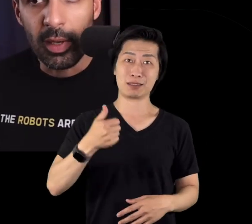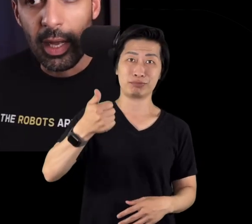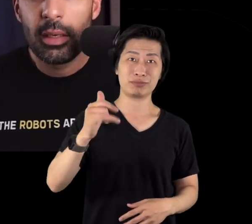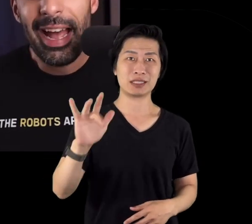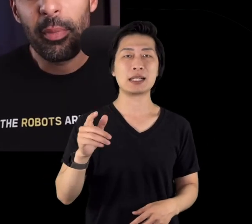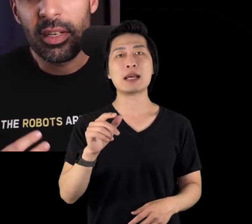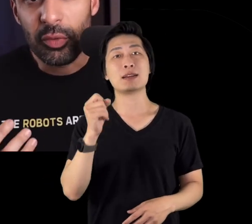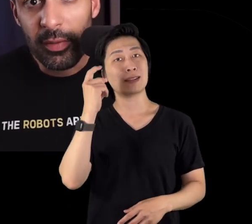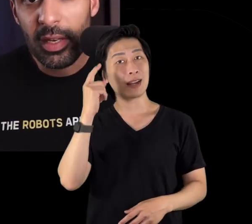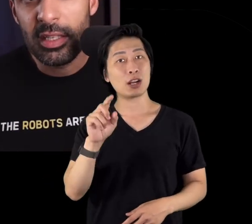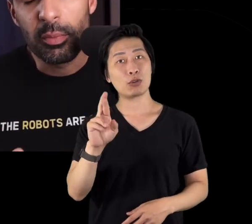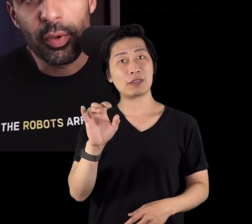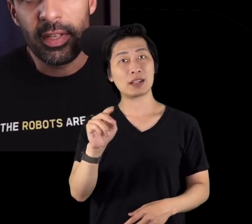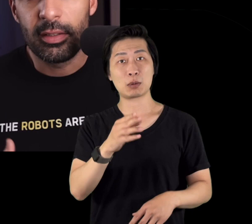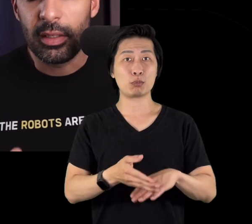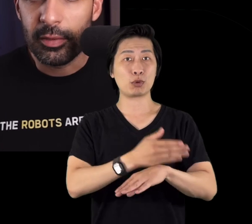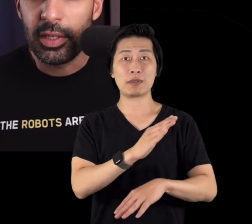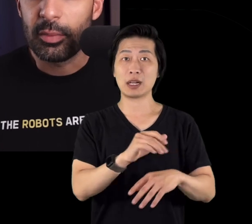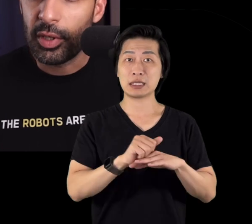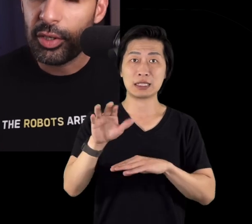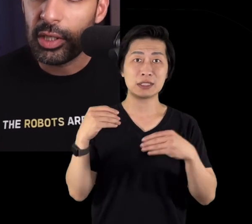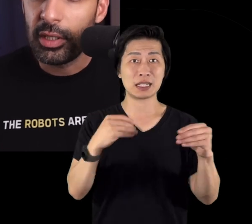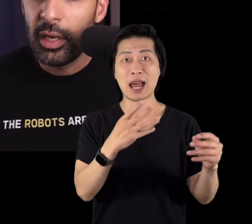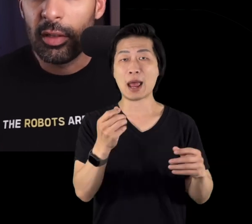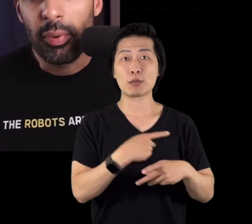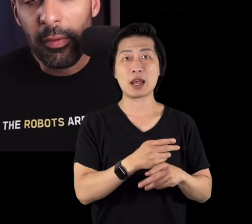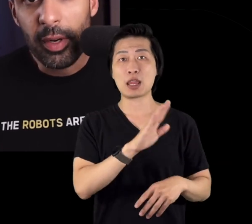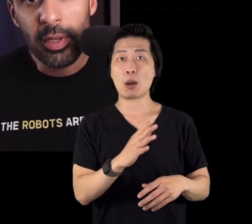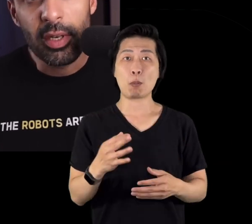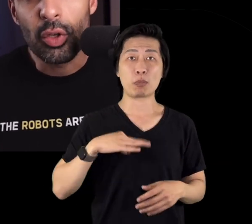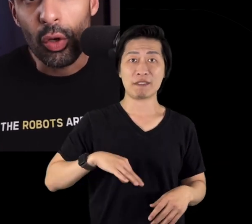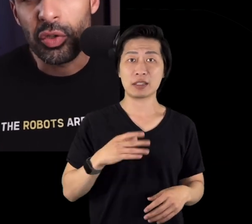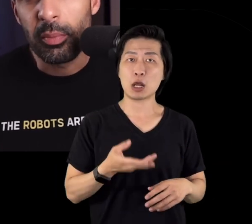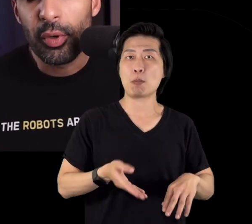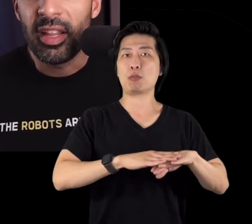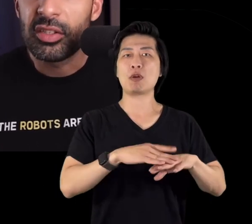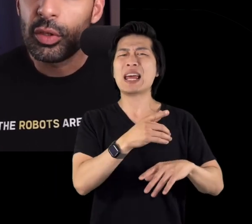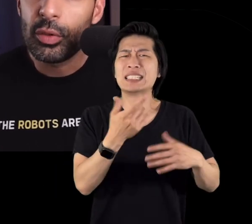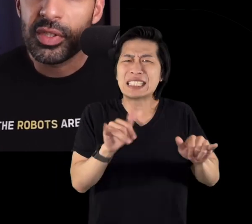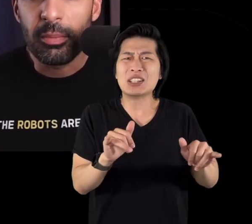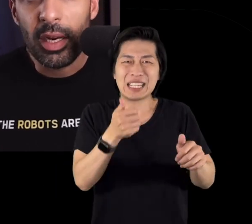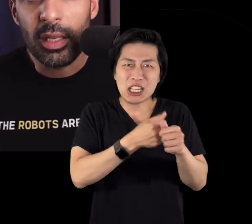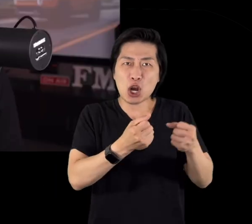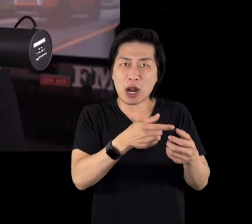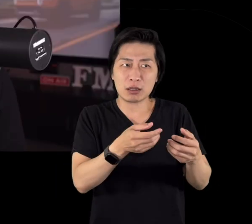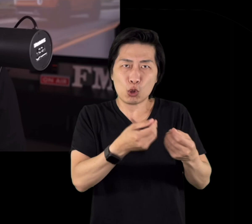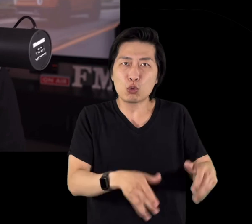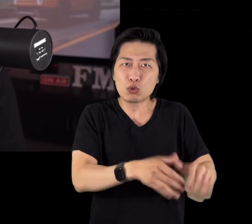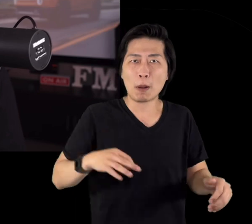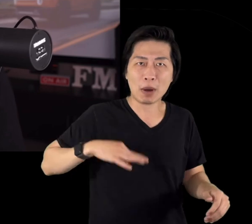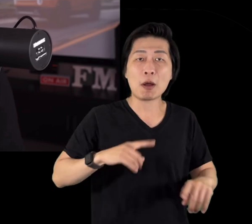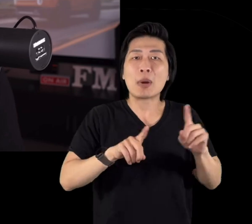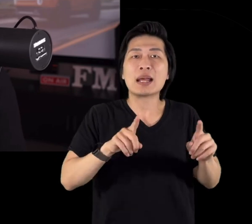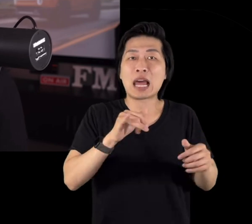throw me a like. Now, because Rivian is improving their deliveries and production, their profitability is also improving. They're still losing money per